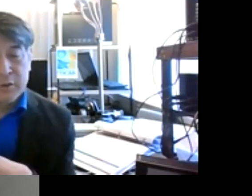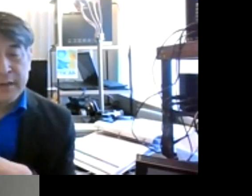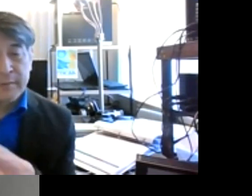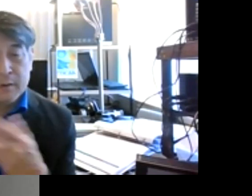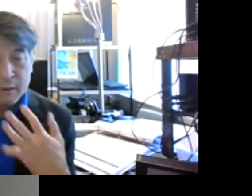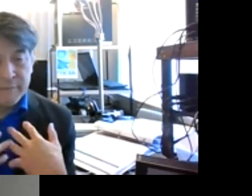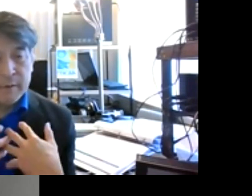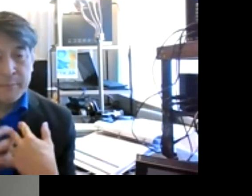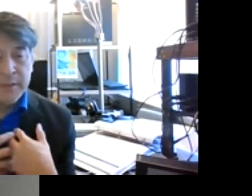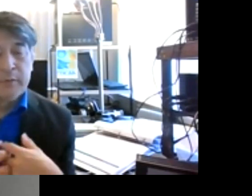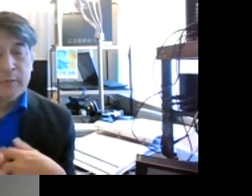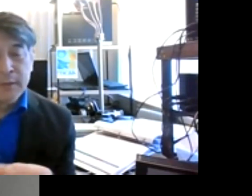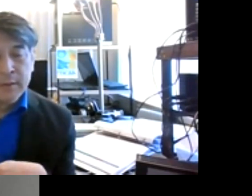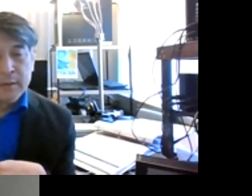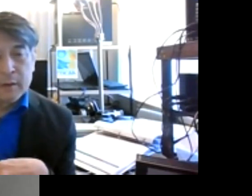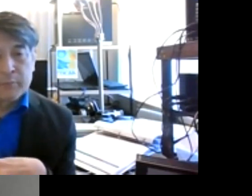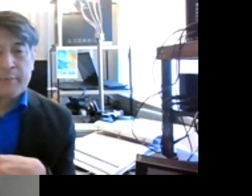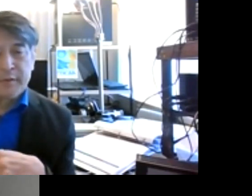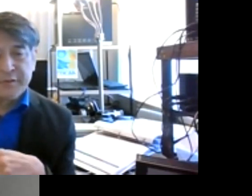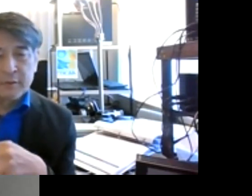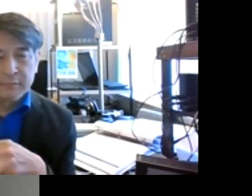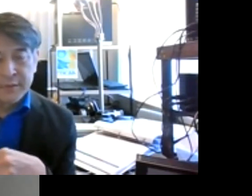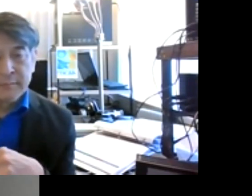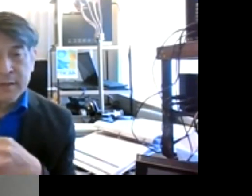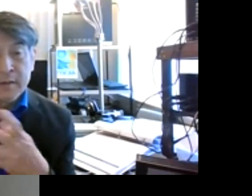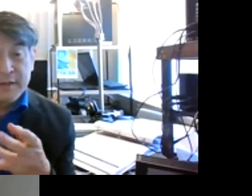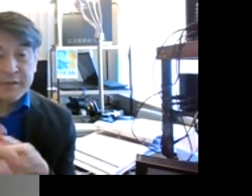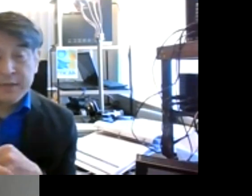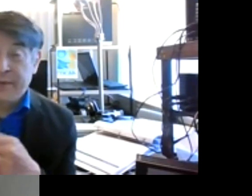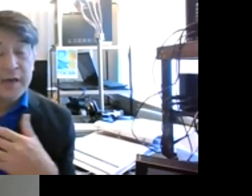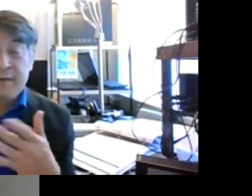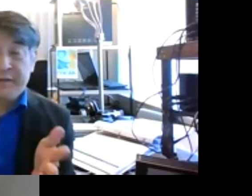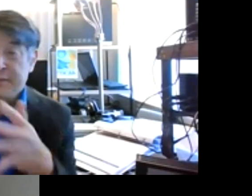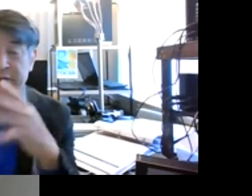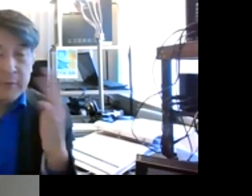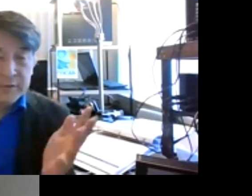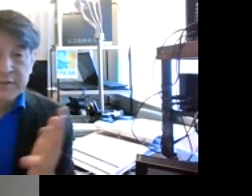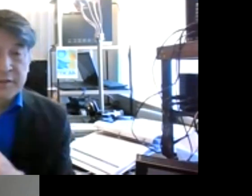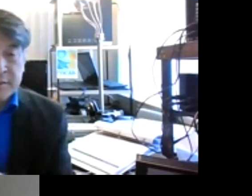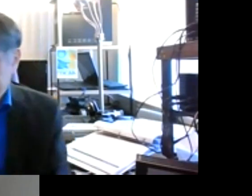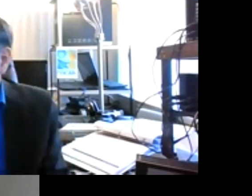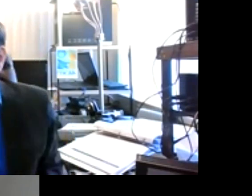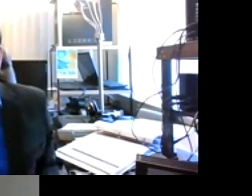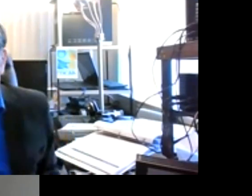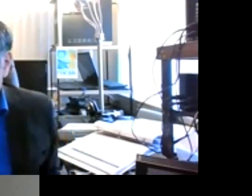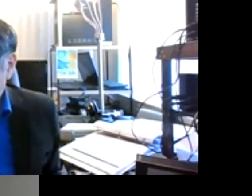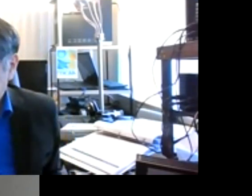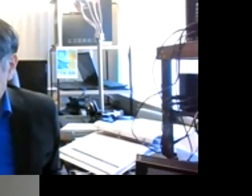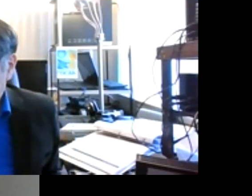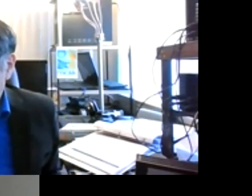make sure that our people are properly served. So thanks. And again, I think this is a great discussion.